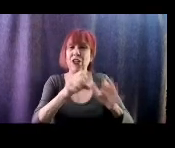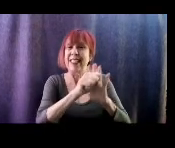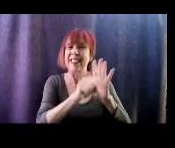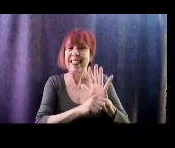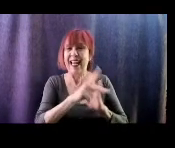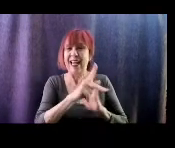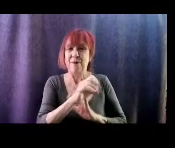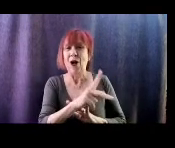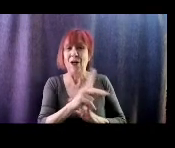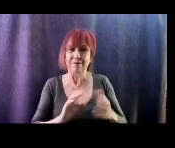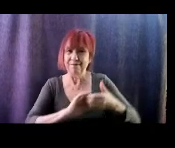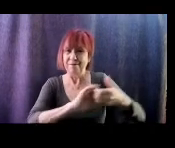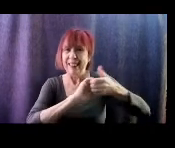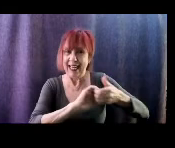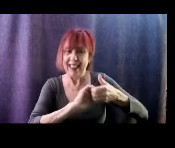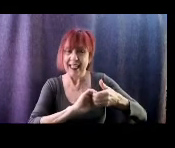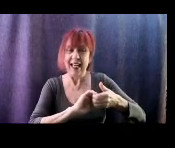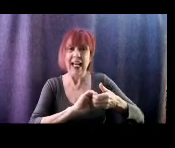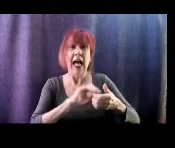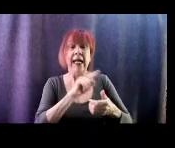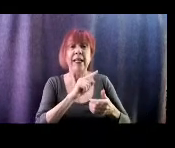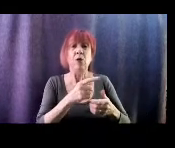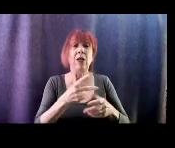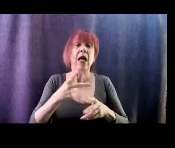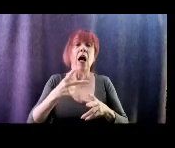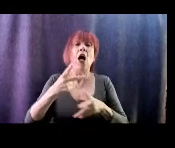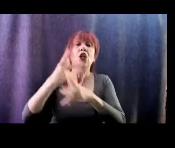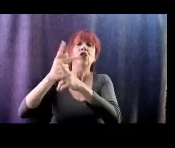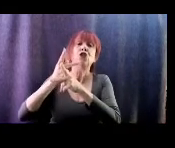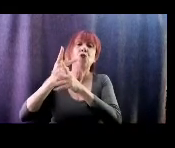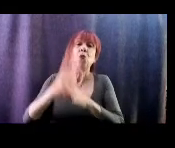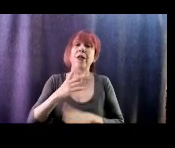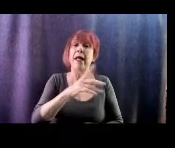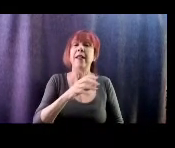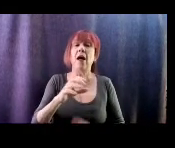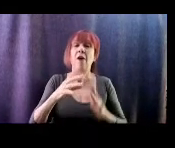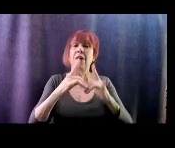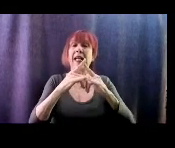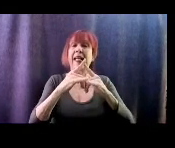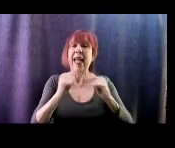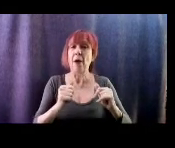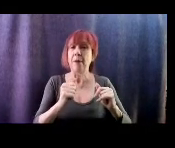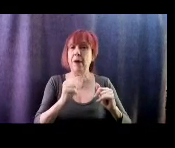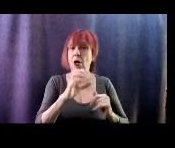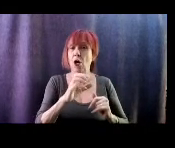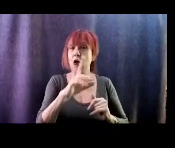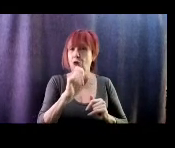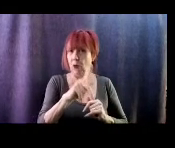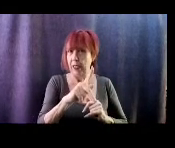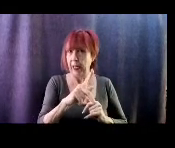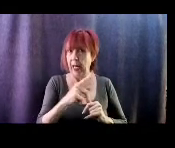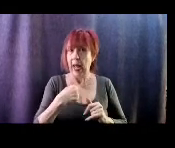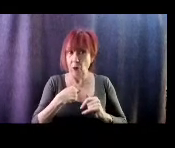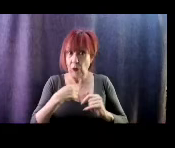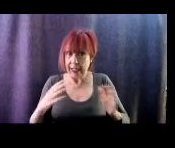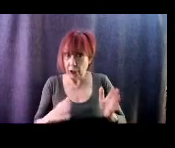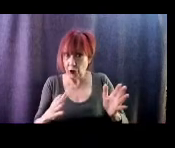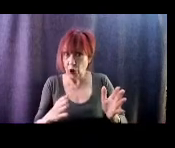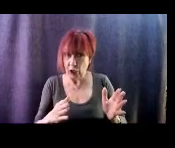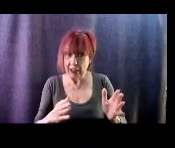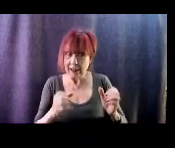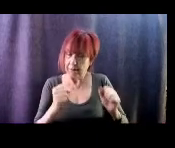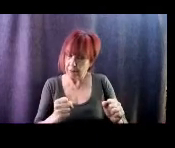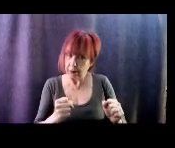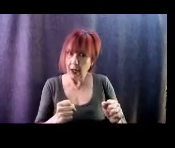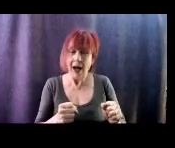but he was the superintendent at Camp Creek, and we strongly encouraged him. Not that he needed the encouragement. He's married